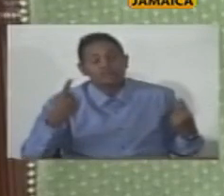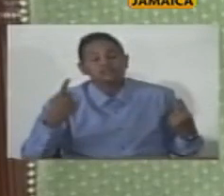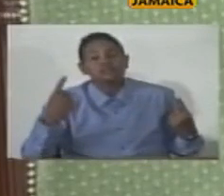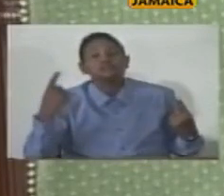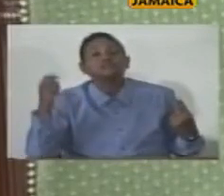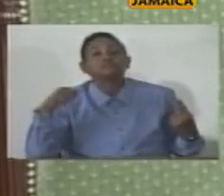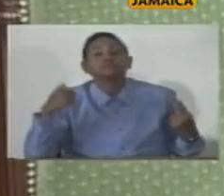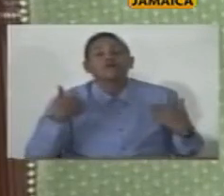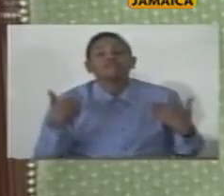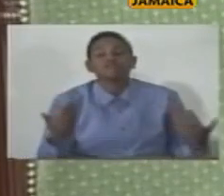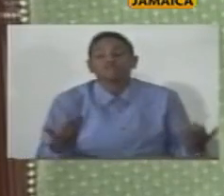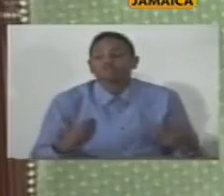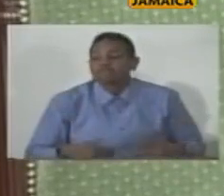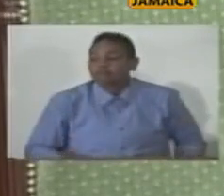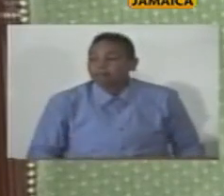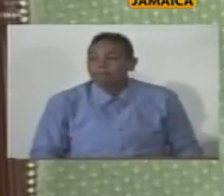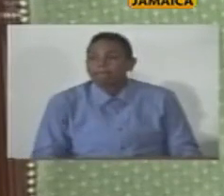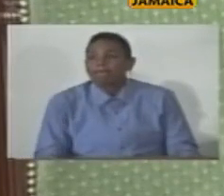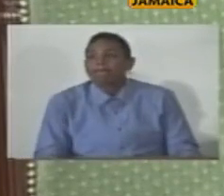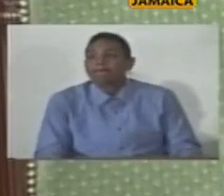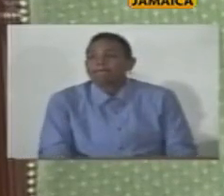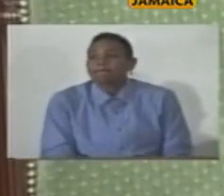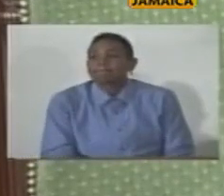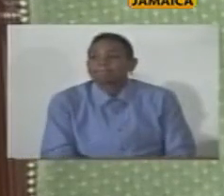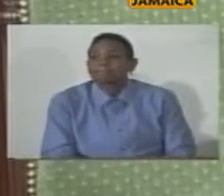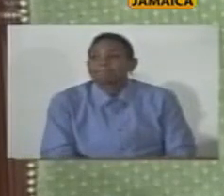Those against? As of it.